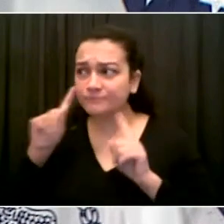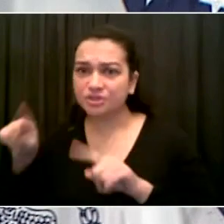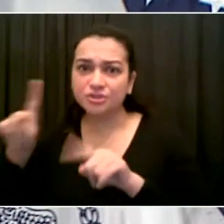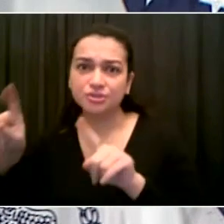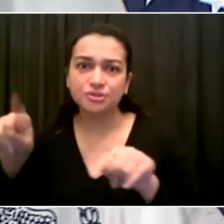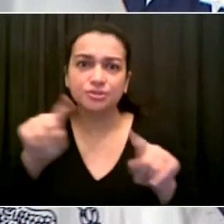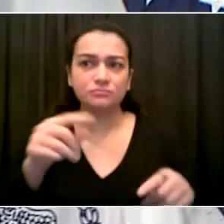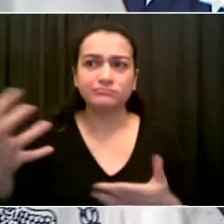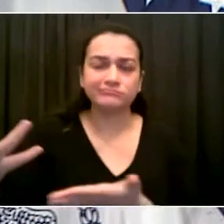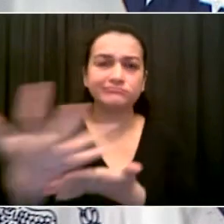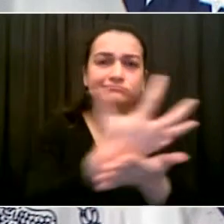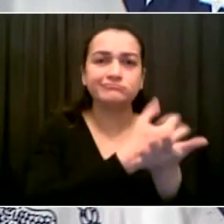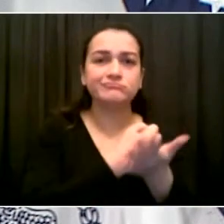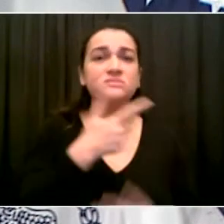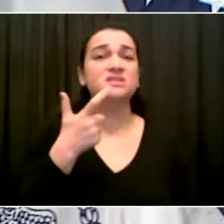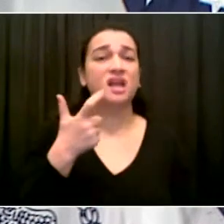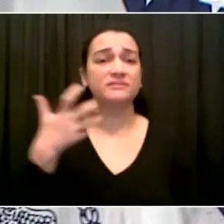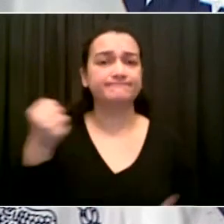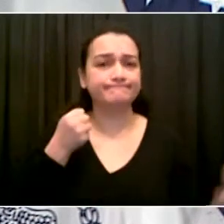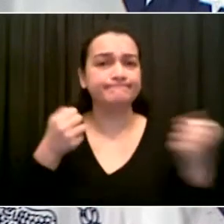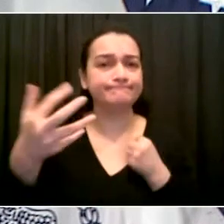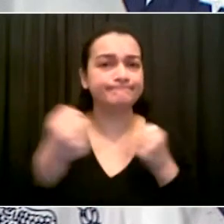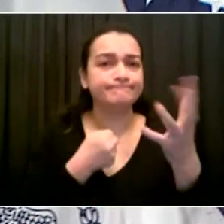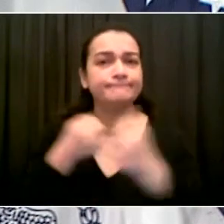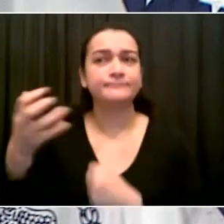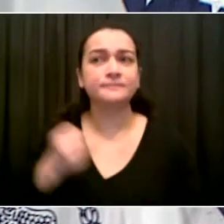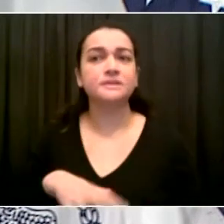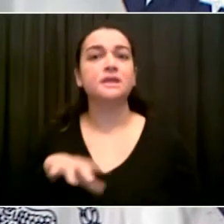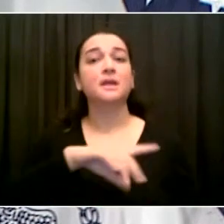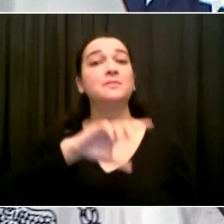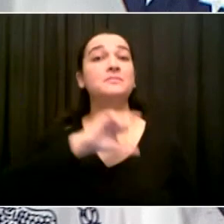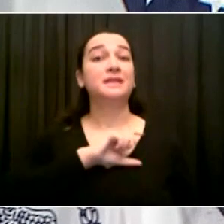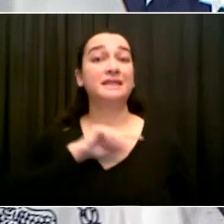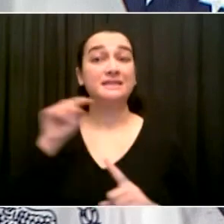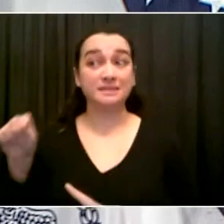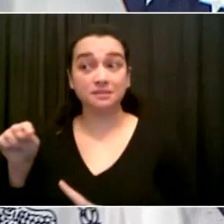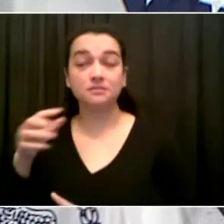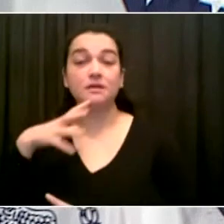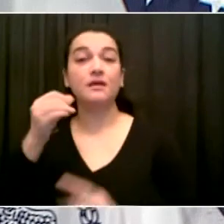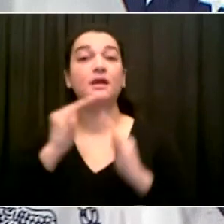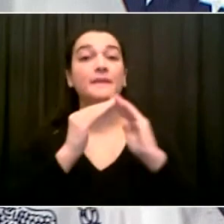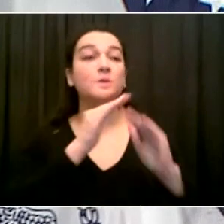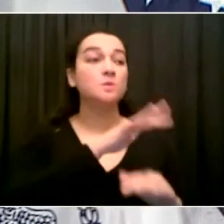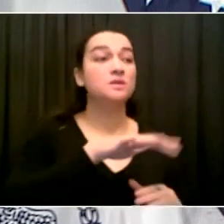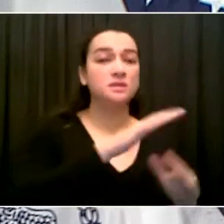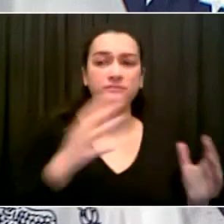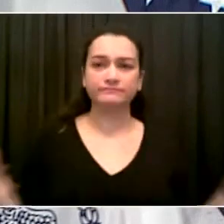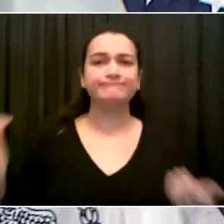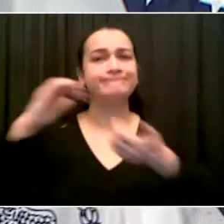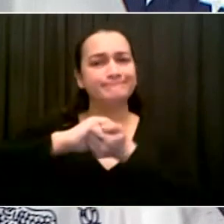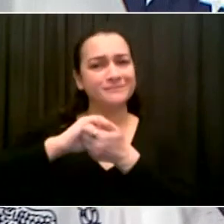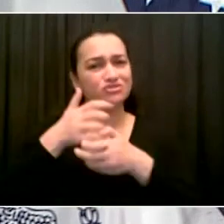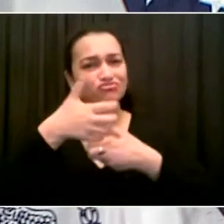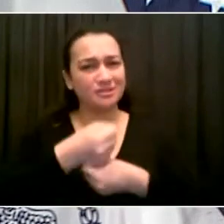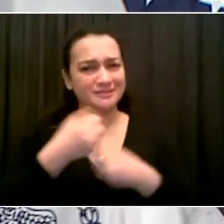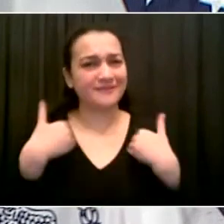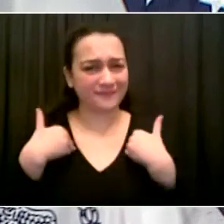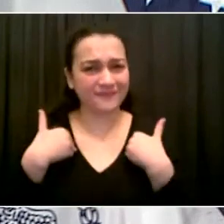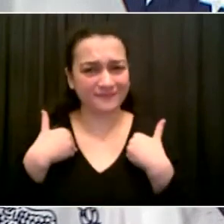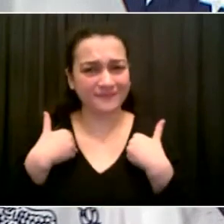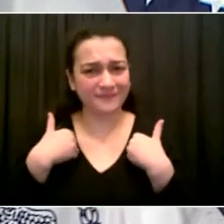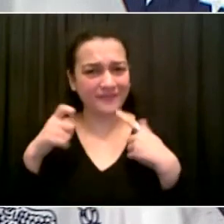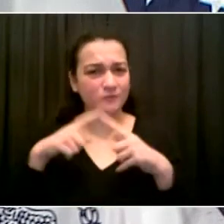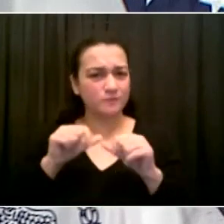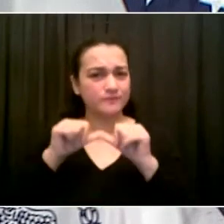bond between NYPD and community, and I know that's going to have a huge impact. Go ahead, Juliet.